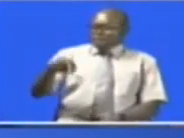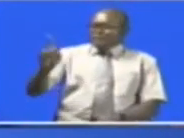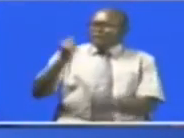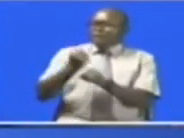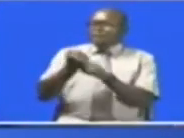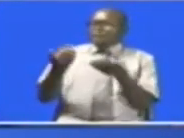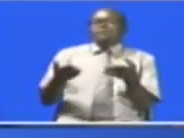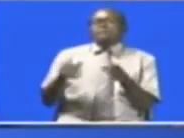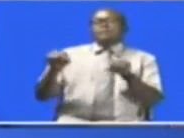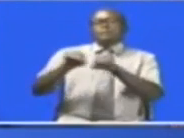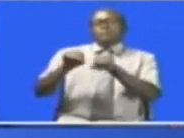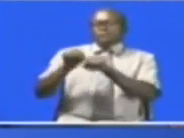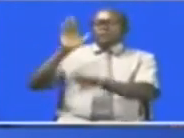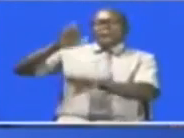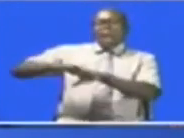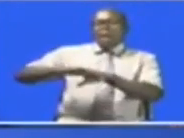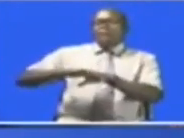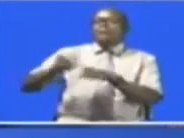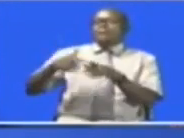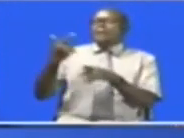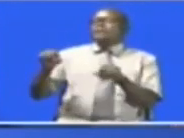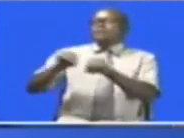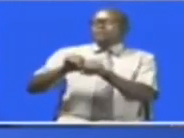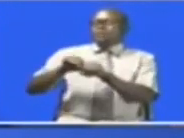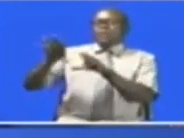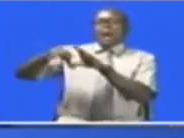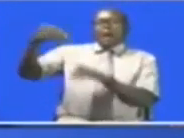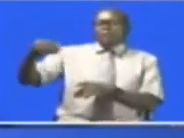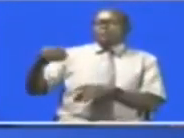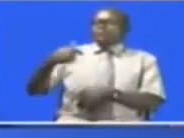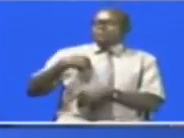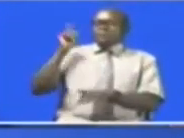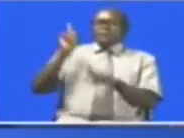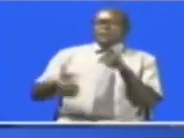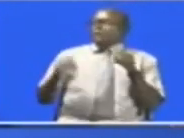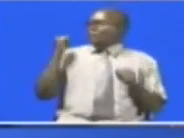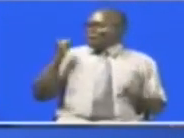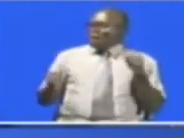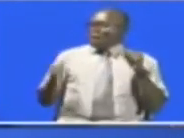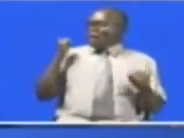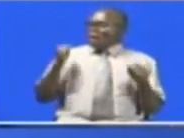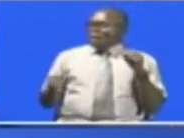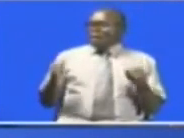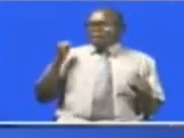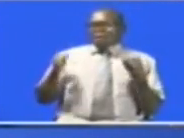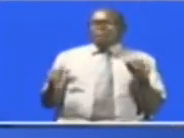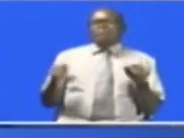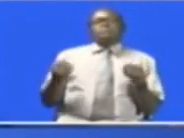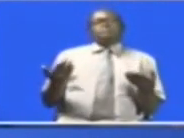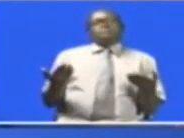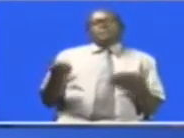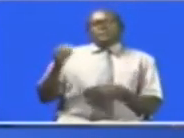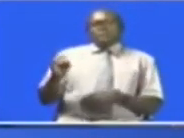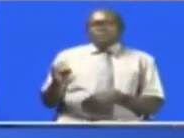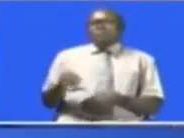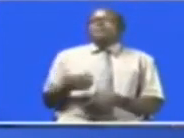he just stepped on my shoes and the shoes came halfway. So I was unable to run with the shoes. I could not put